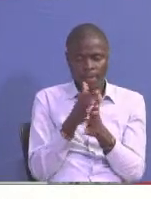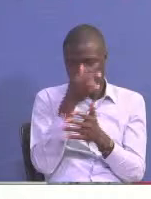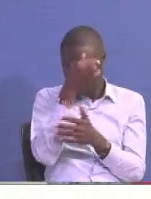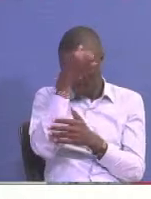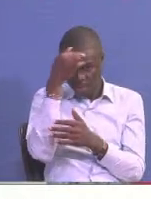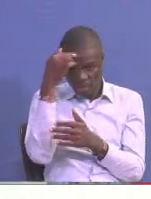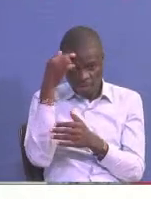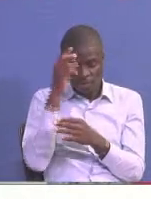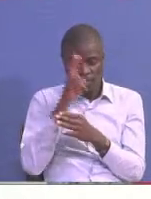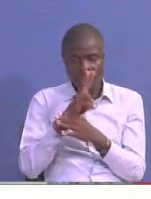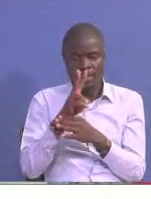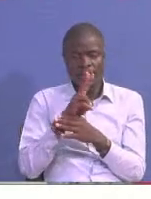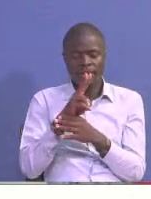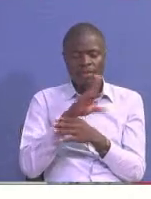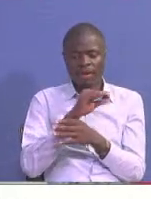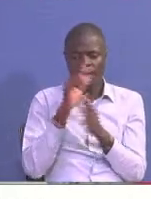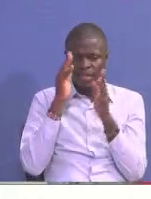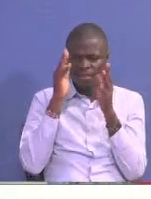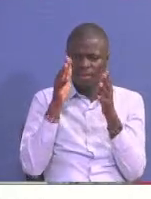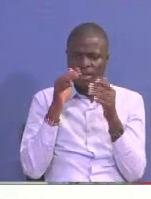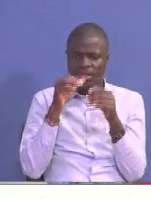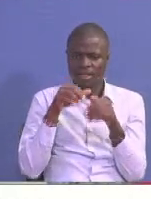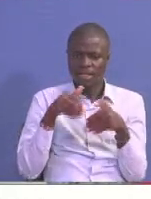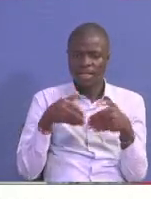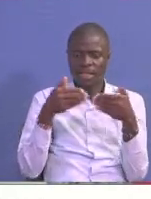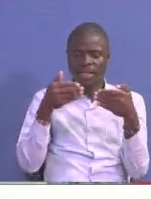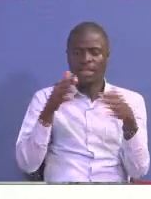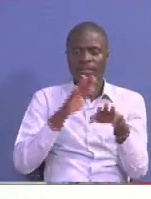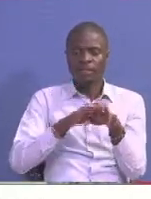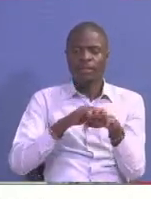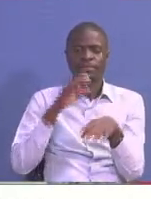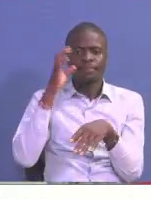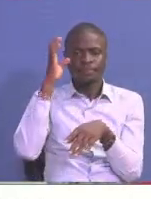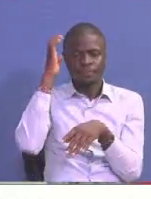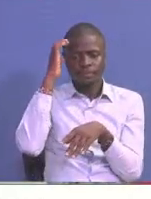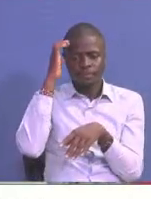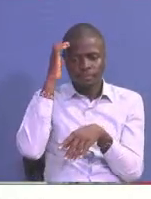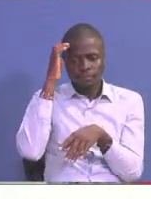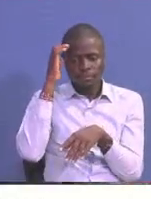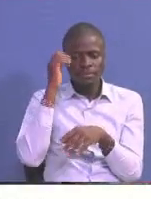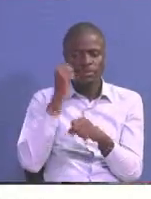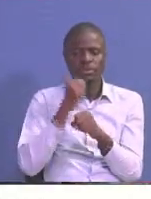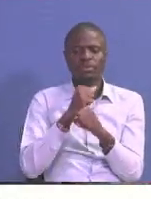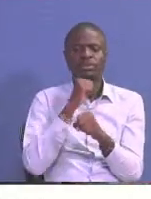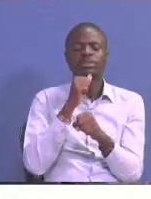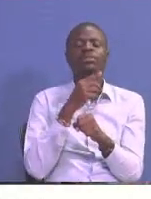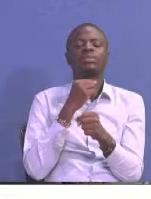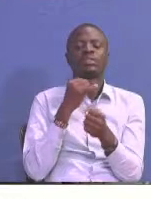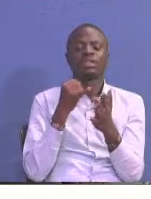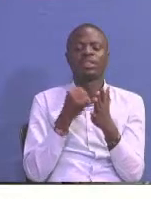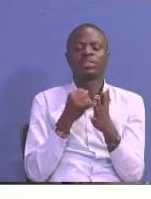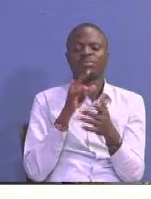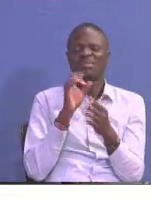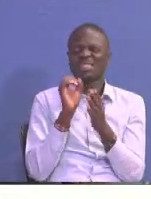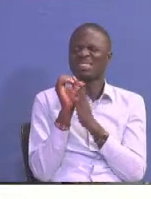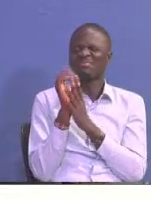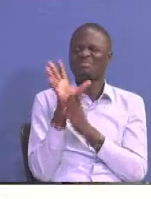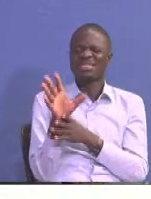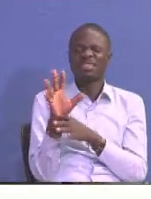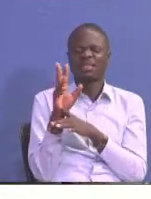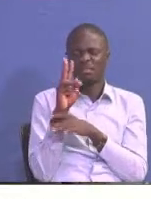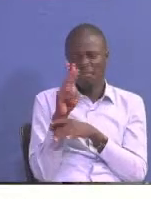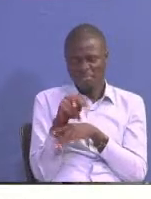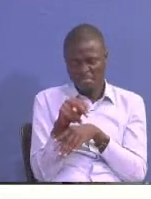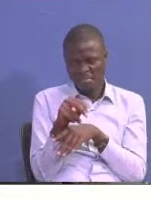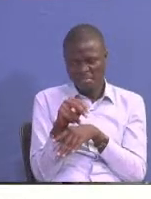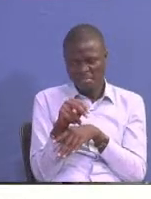Because of the value and the emphasis they put on education, they don't want it to be unaffordable.